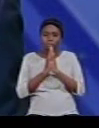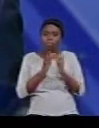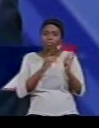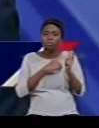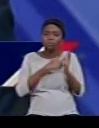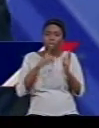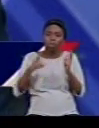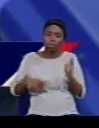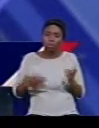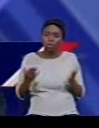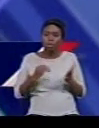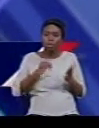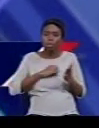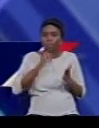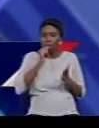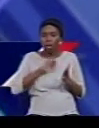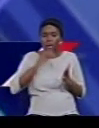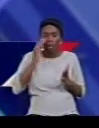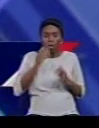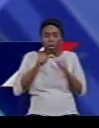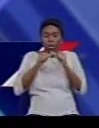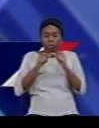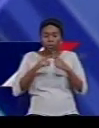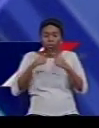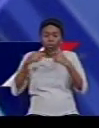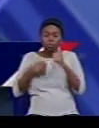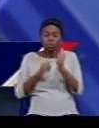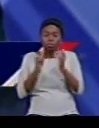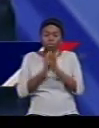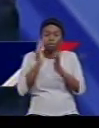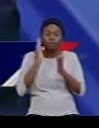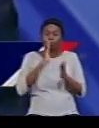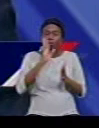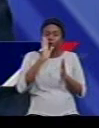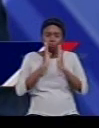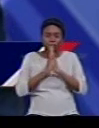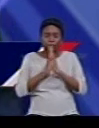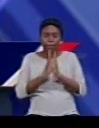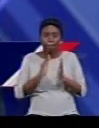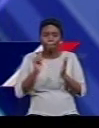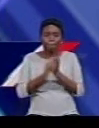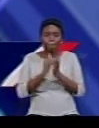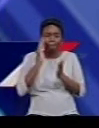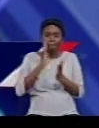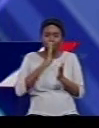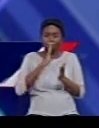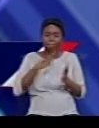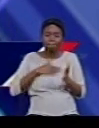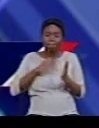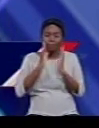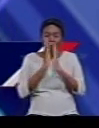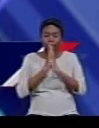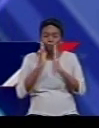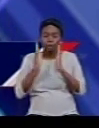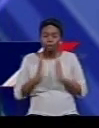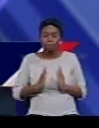Lord, here am I will keep on following. That should be your prayer. That should be my prayer.